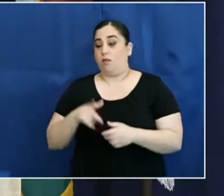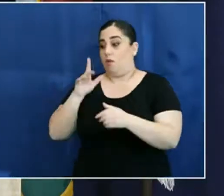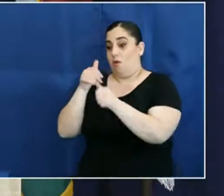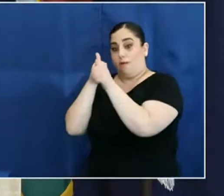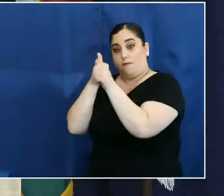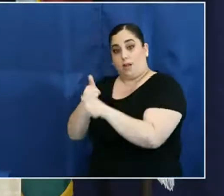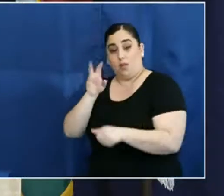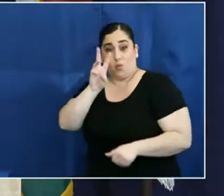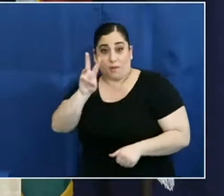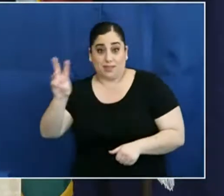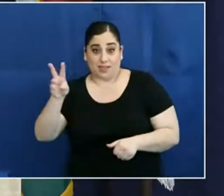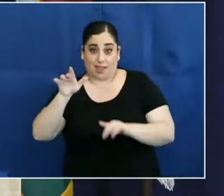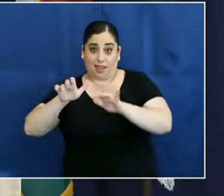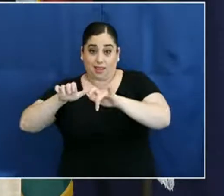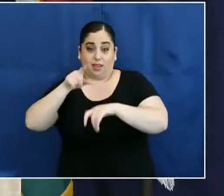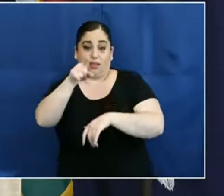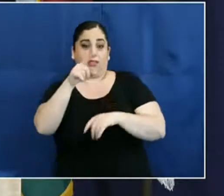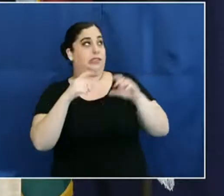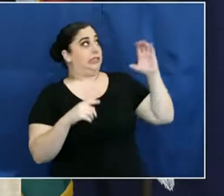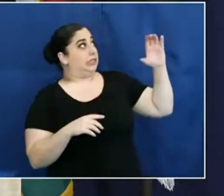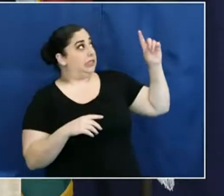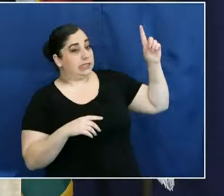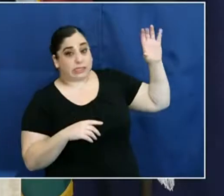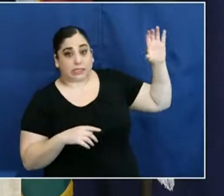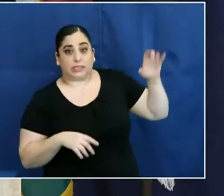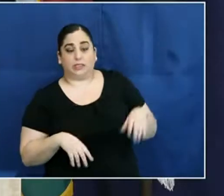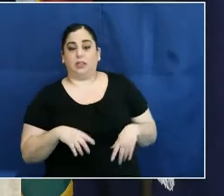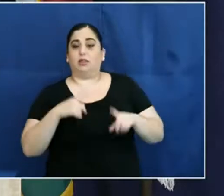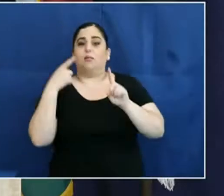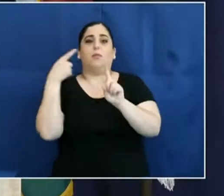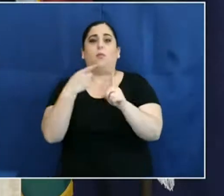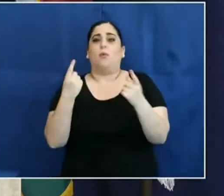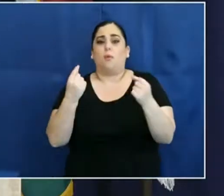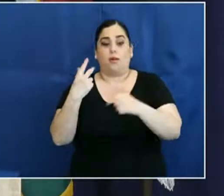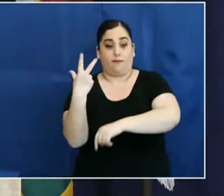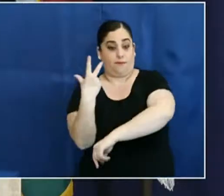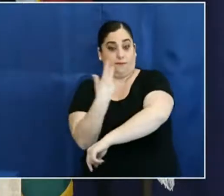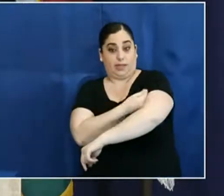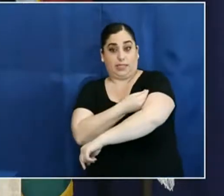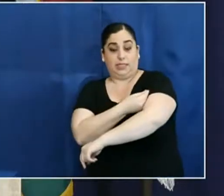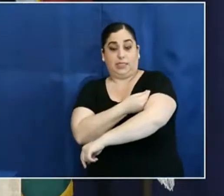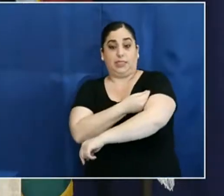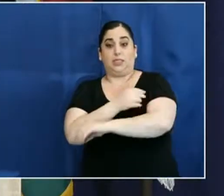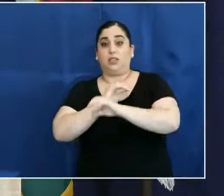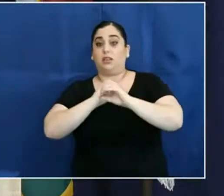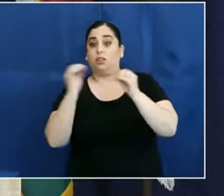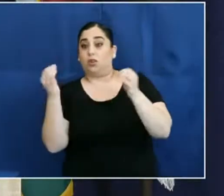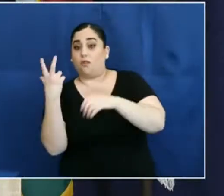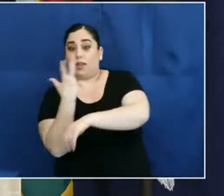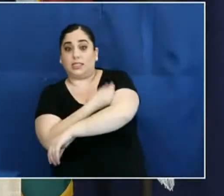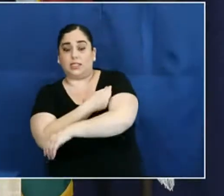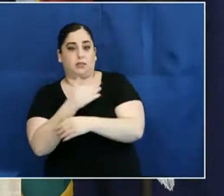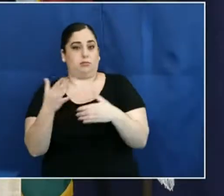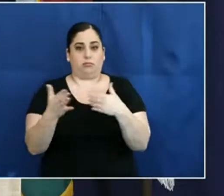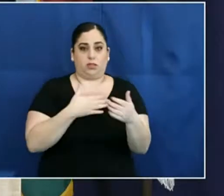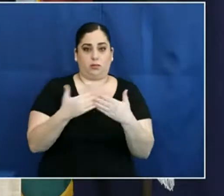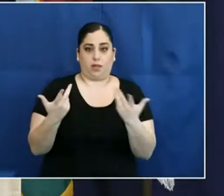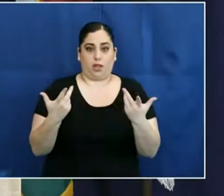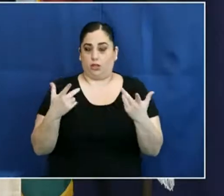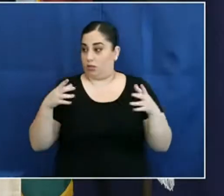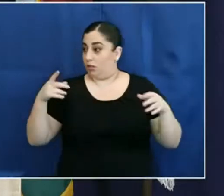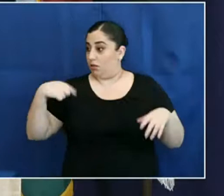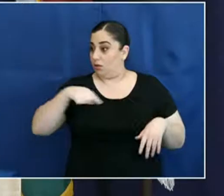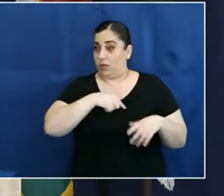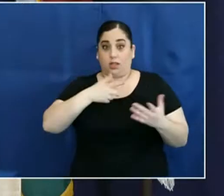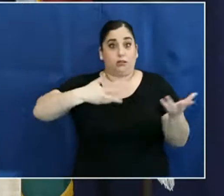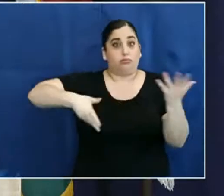you've been vaccinated or not vaccinated, we want people to avoid large groups. So that has not changed at all.